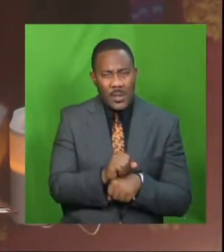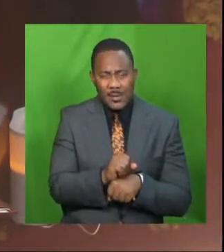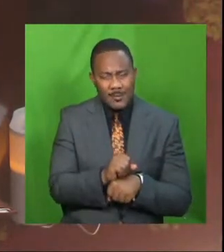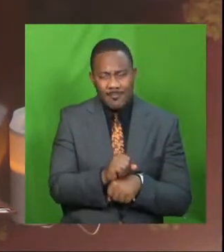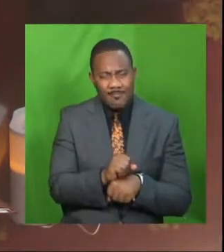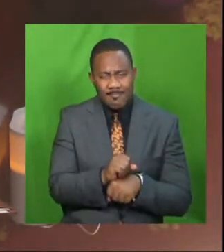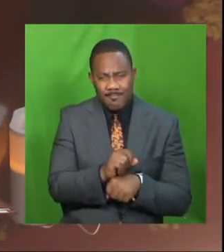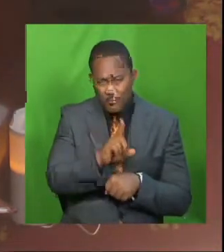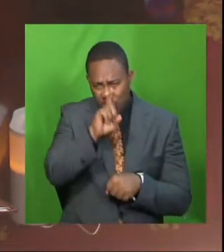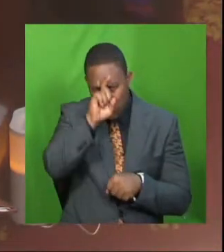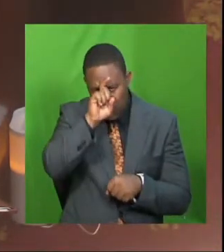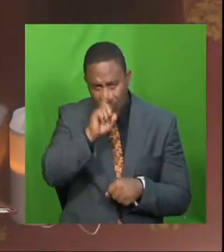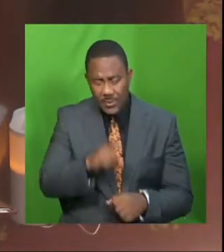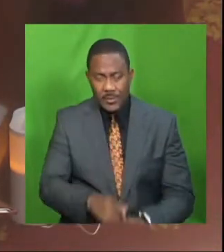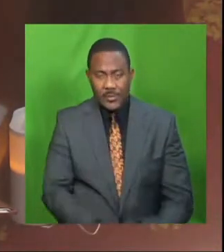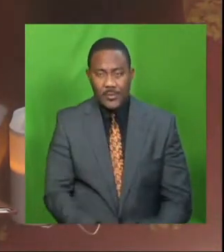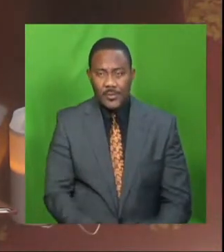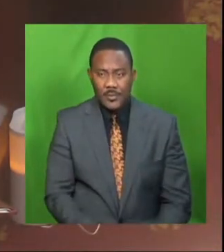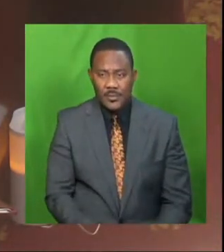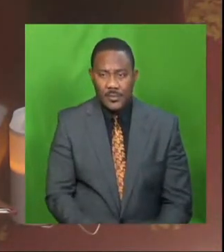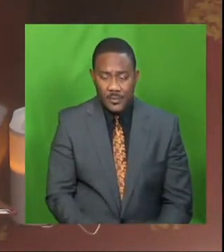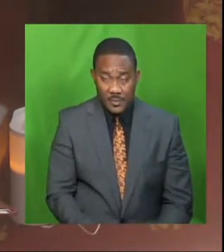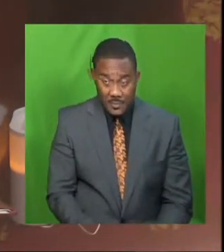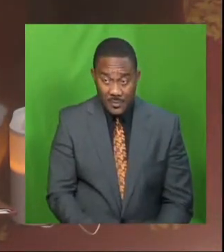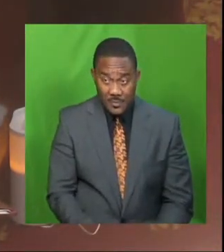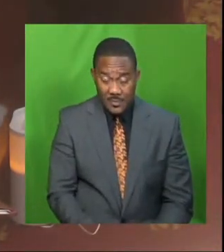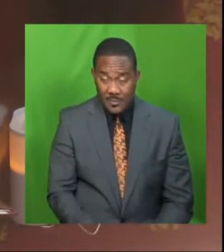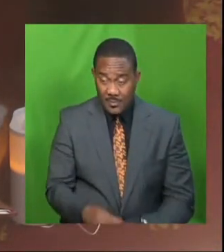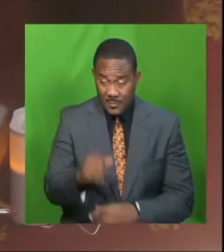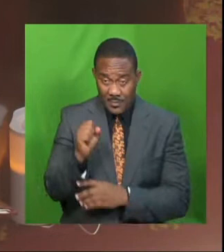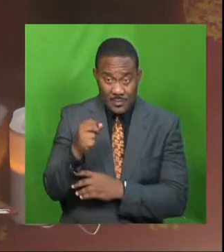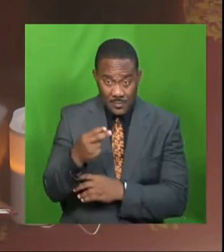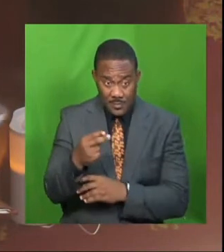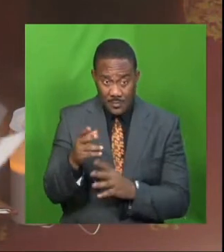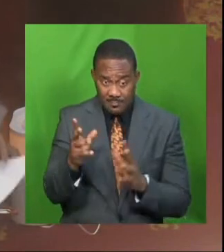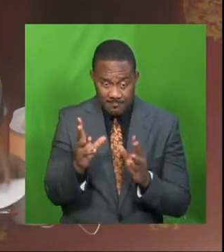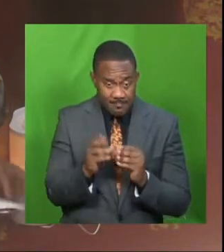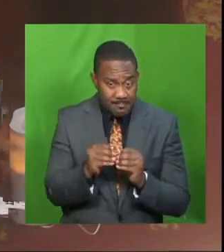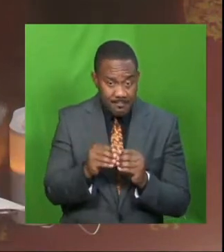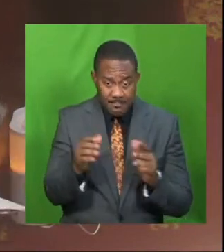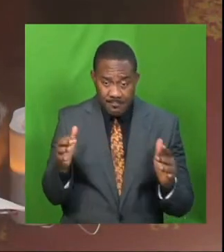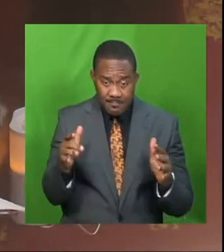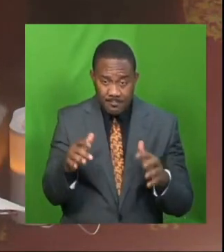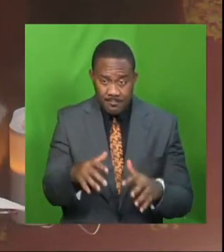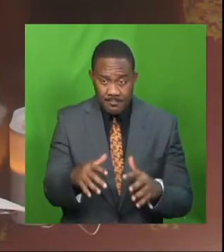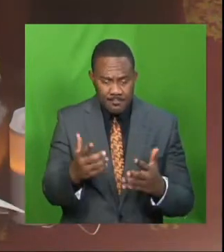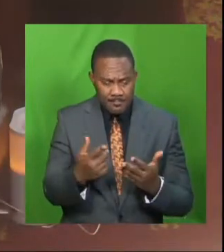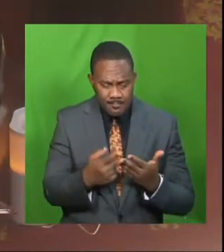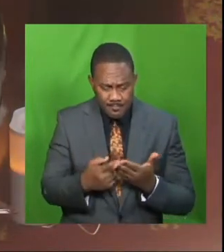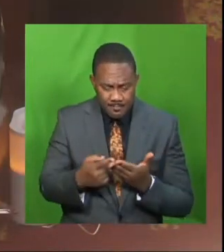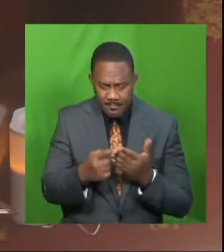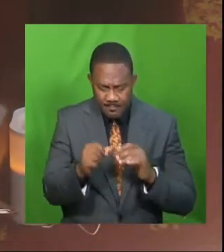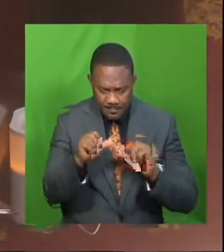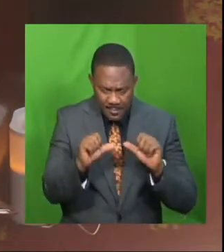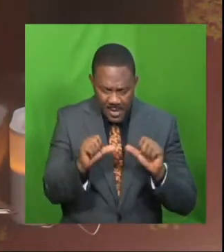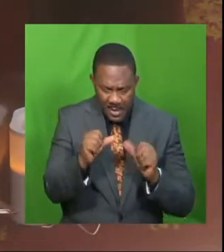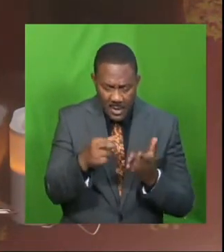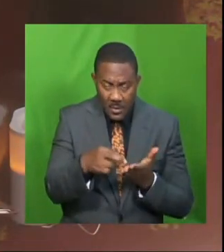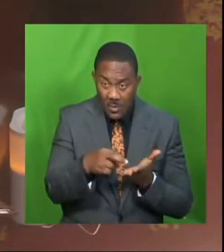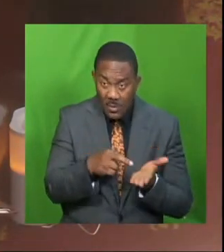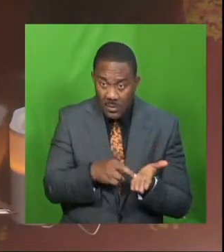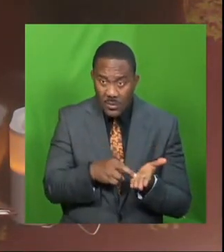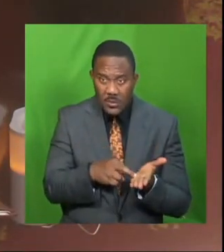And so, Mr. Speaker, when the various stakeholders had the opportunity to analyze this report, we came